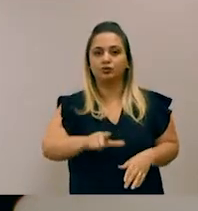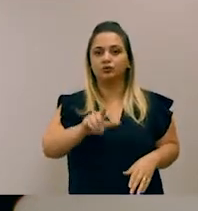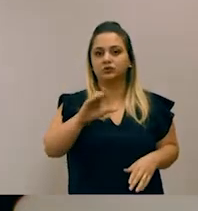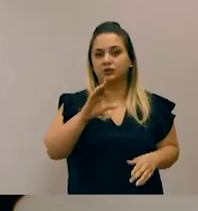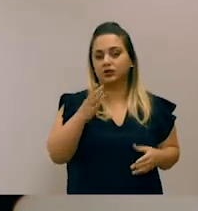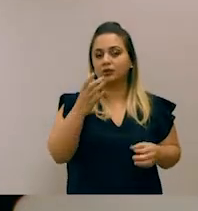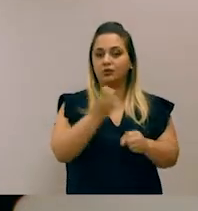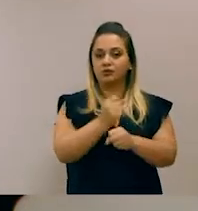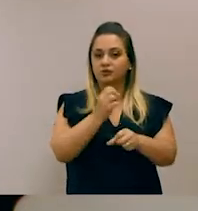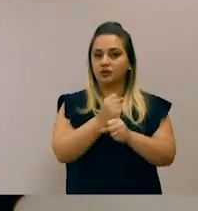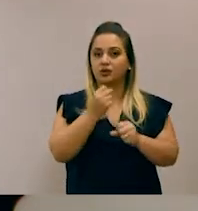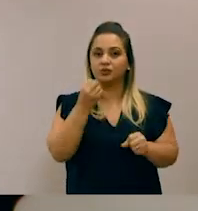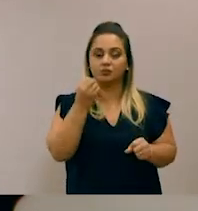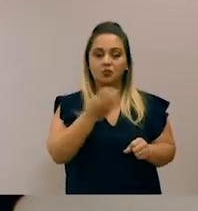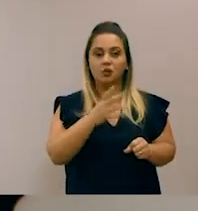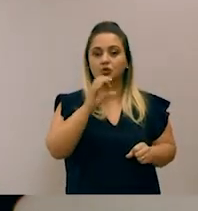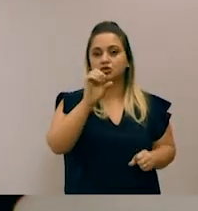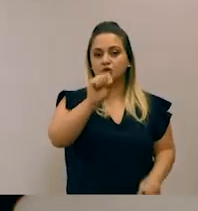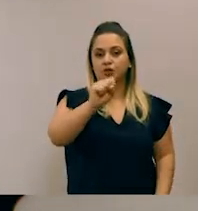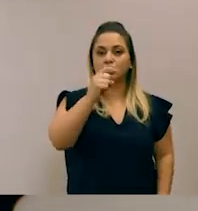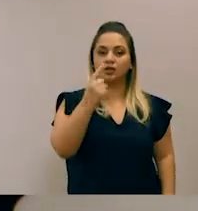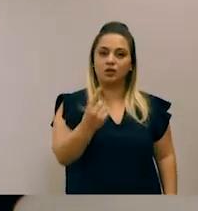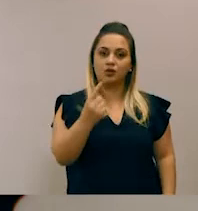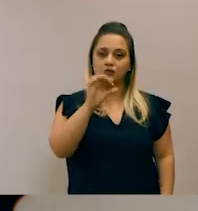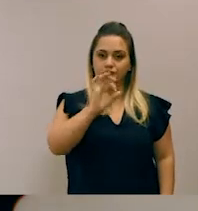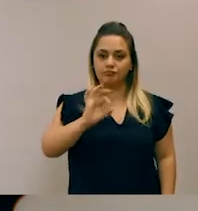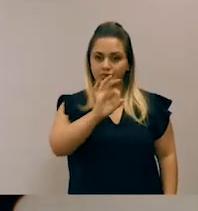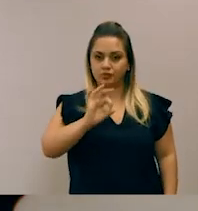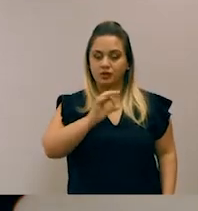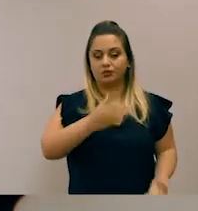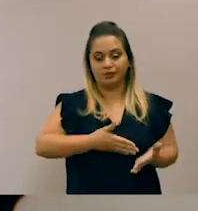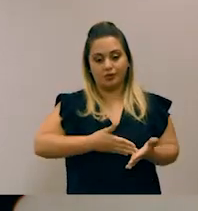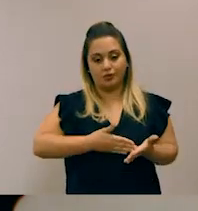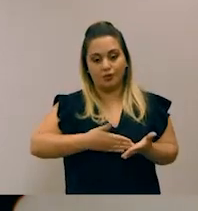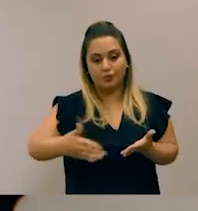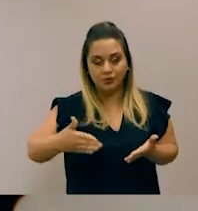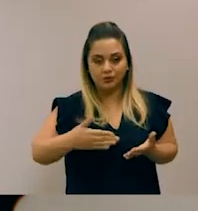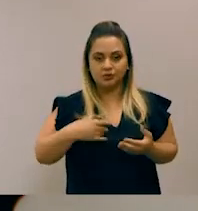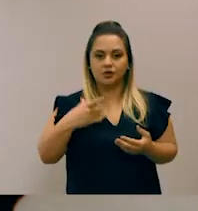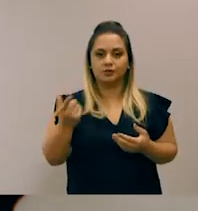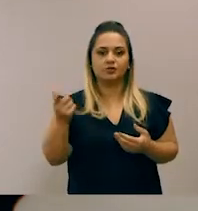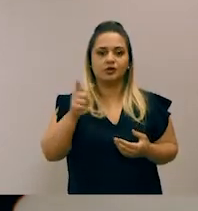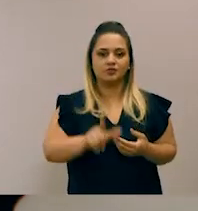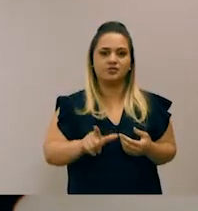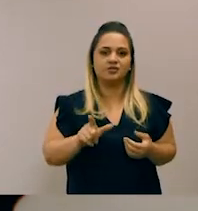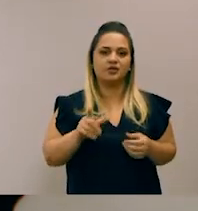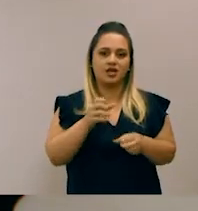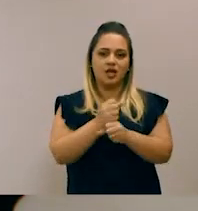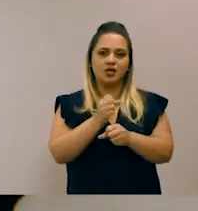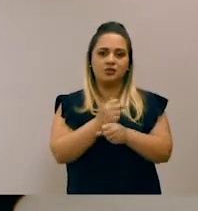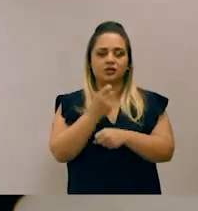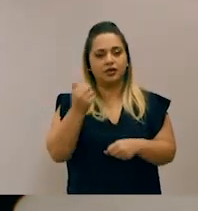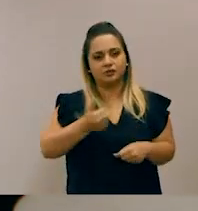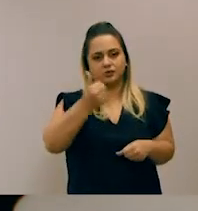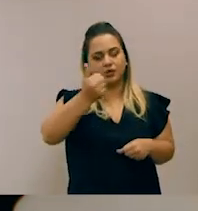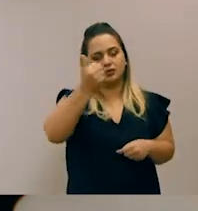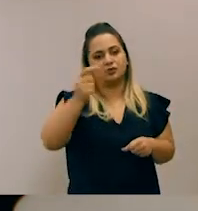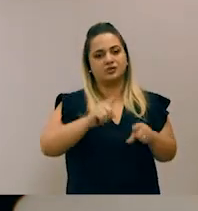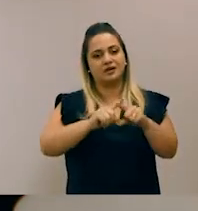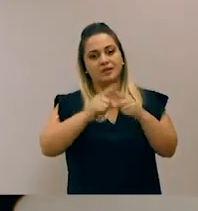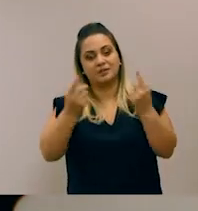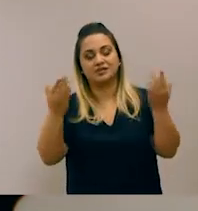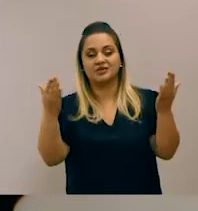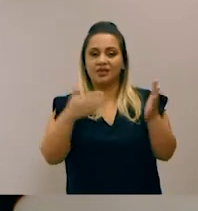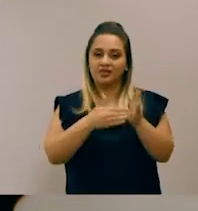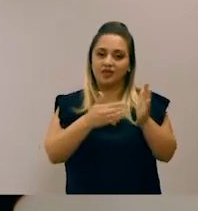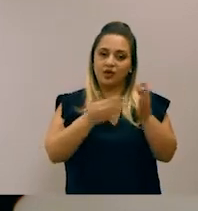some tests, and we reached the accuracy of around 91%, and from this we could obtain the result.